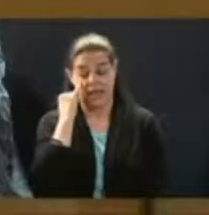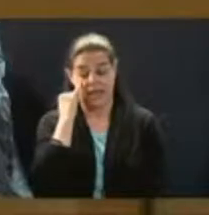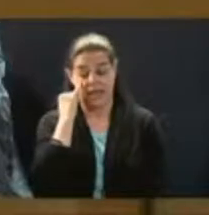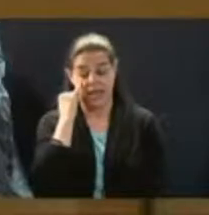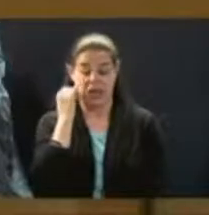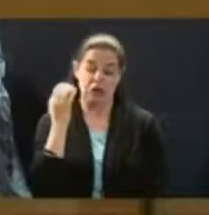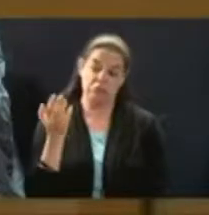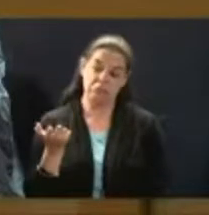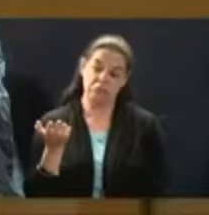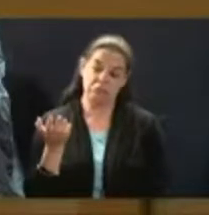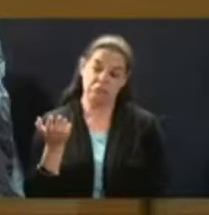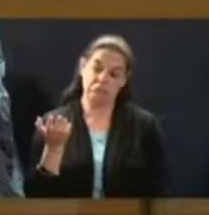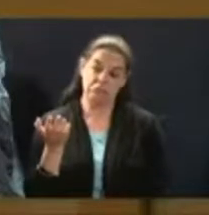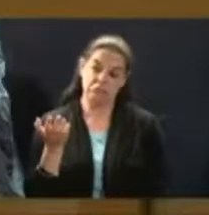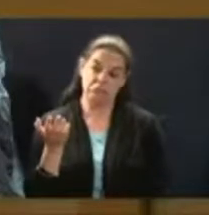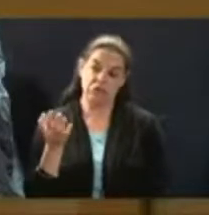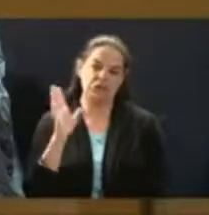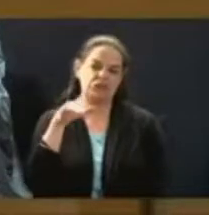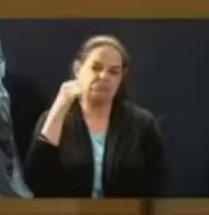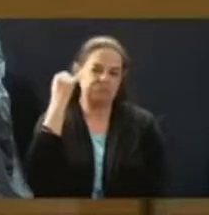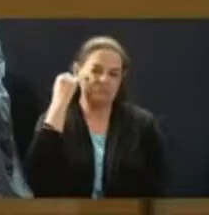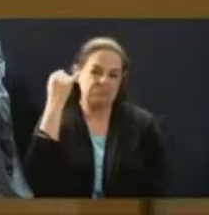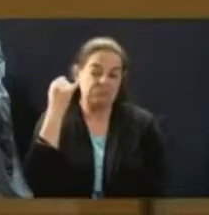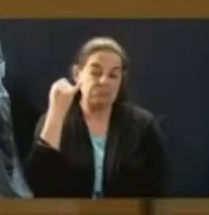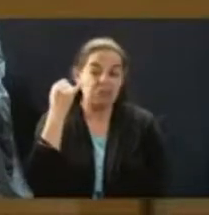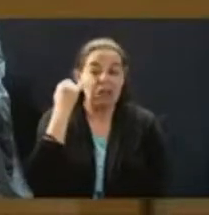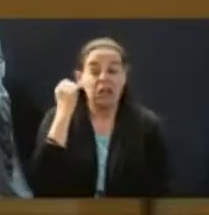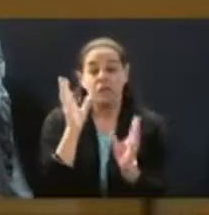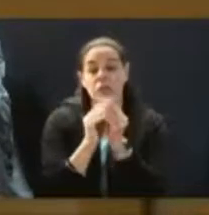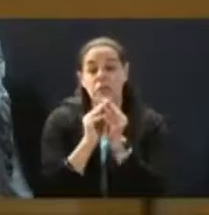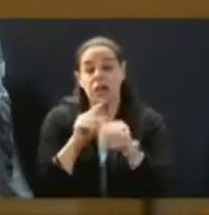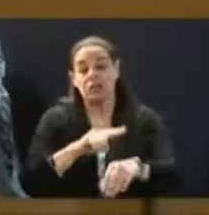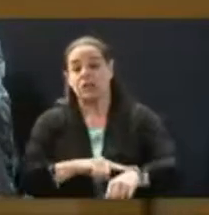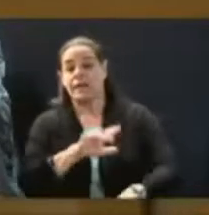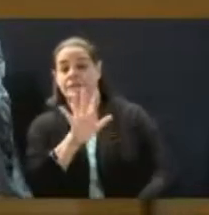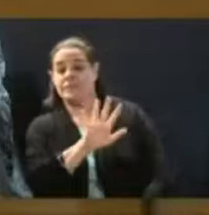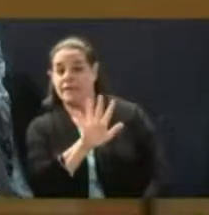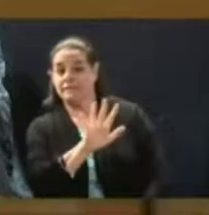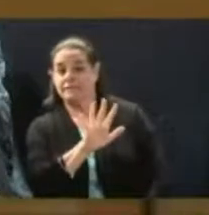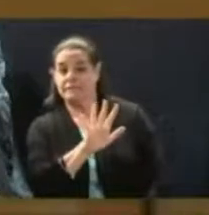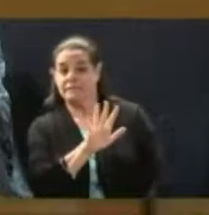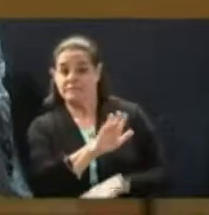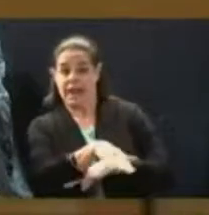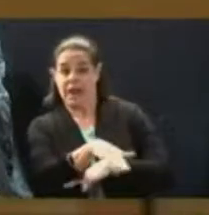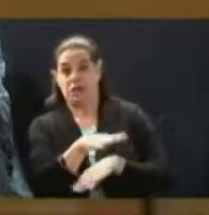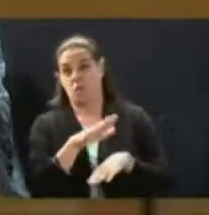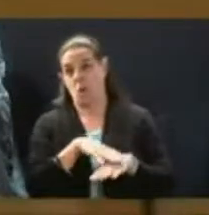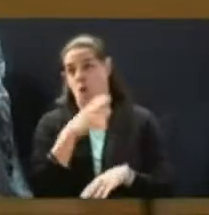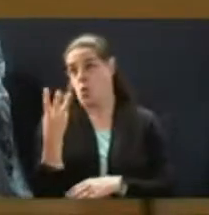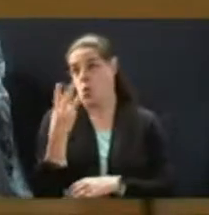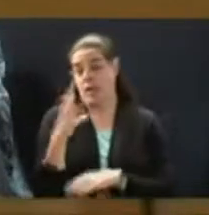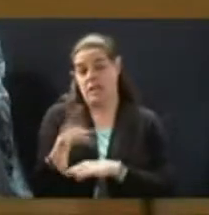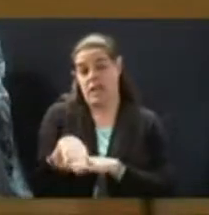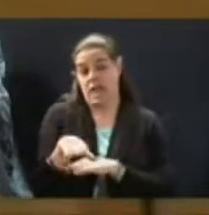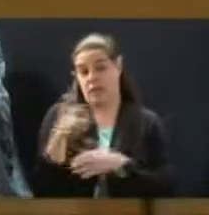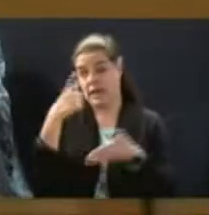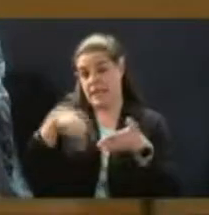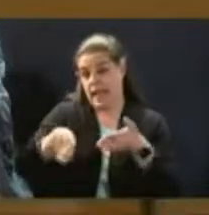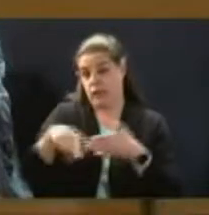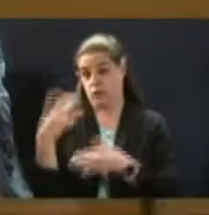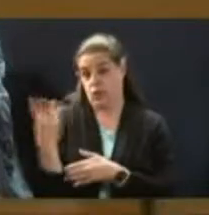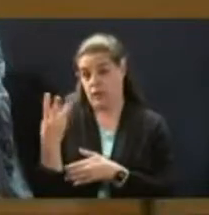let's say for argument's sake, at 5 o'clock on Wednesday afternoon, next